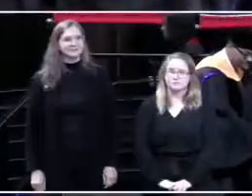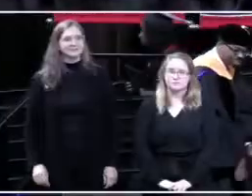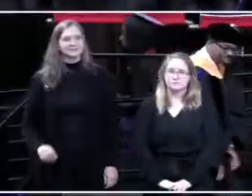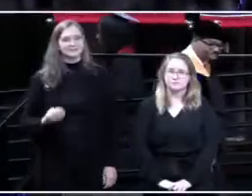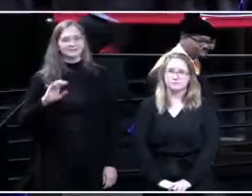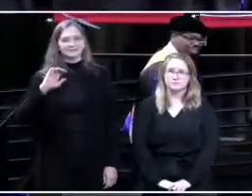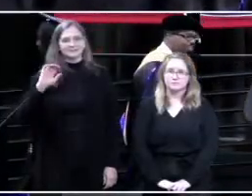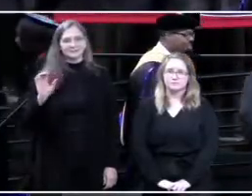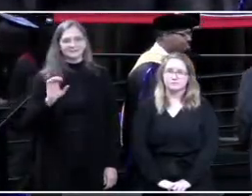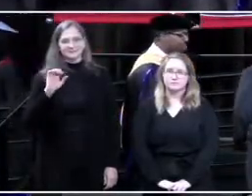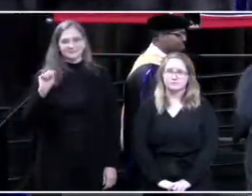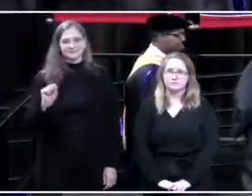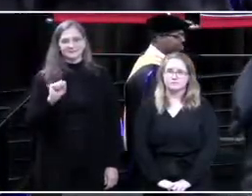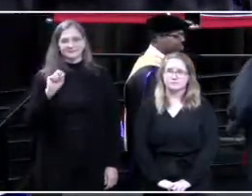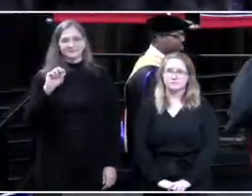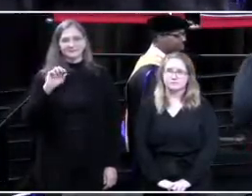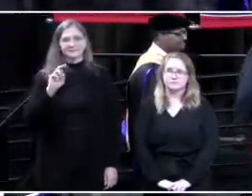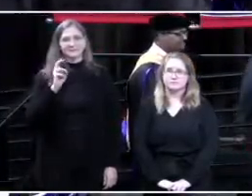Christian Seville Jaime.